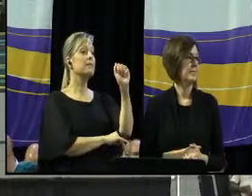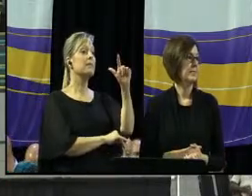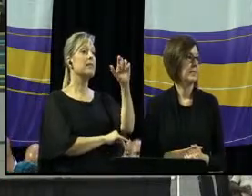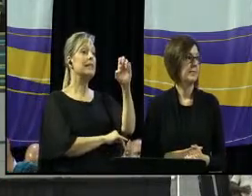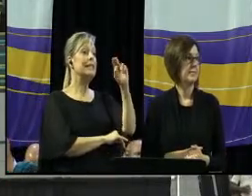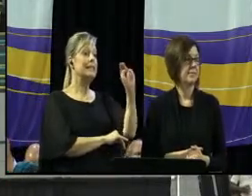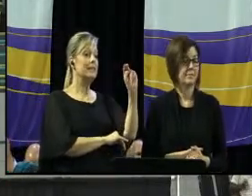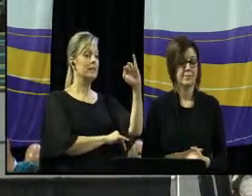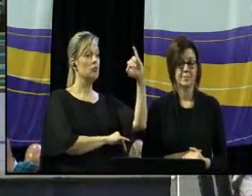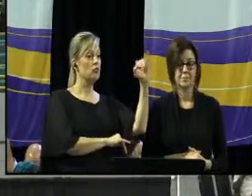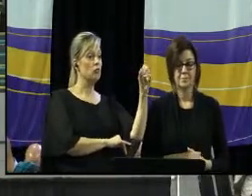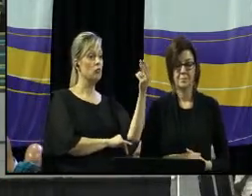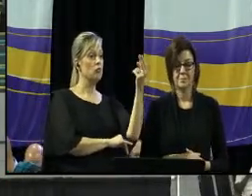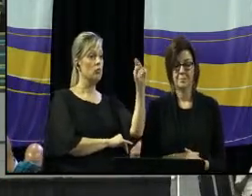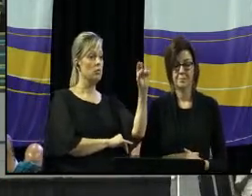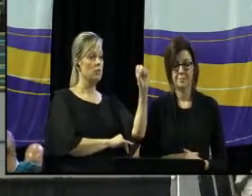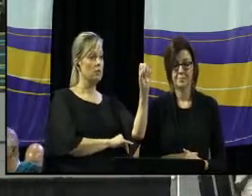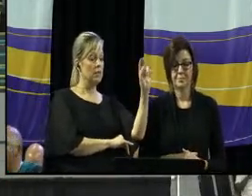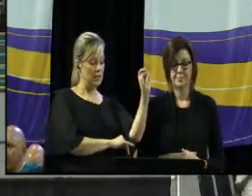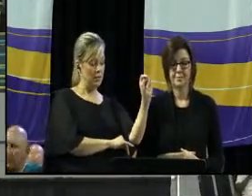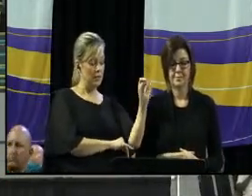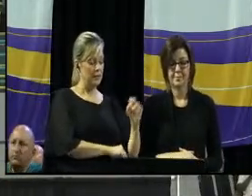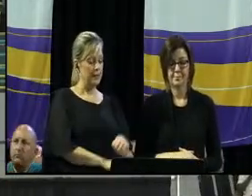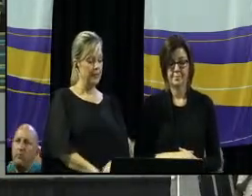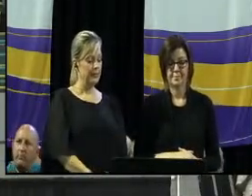Jalene Ahmad Johnson.